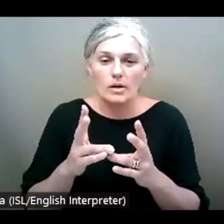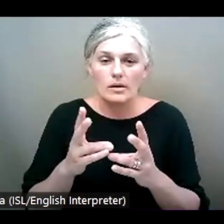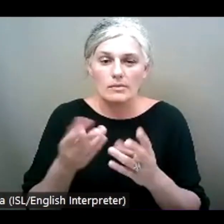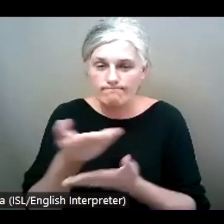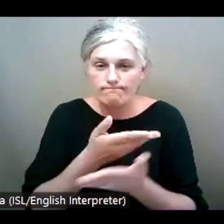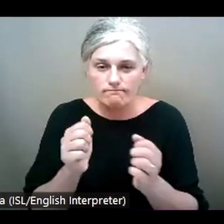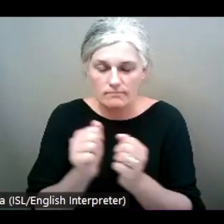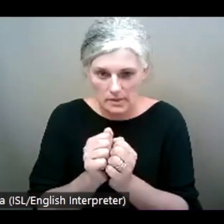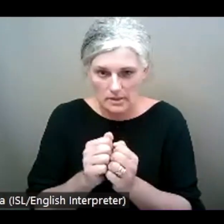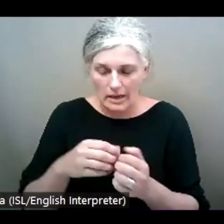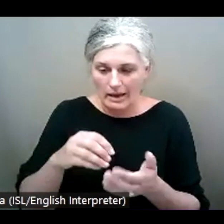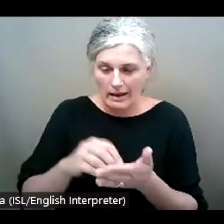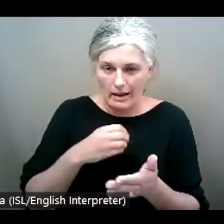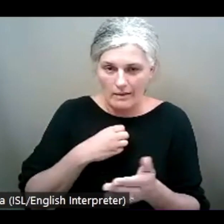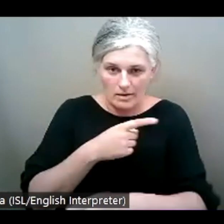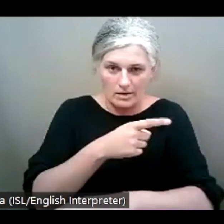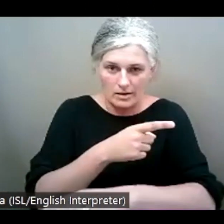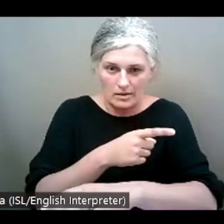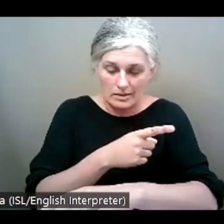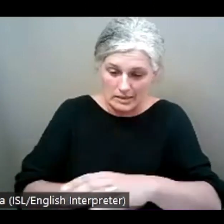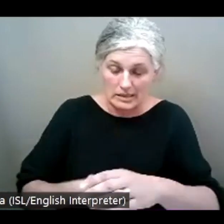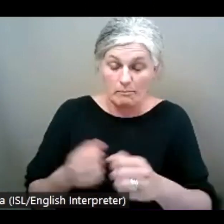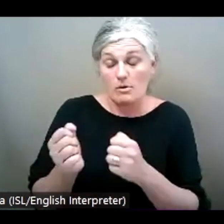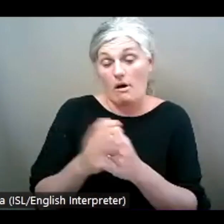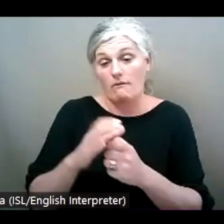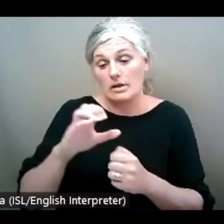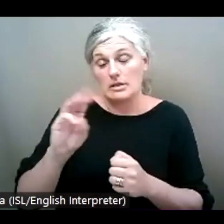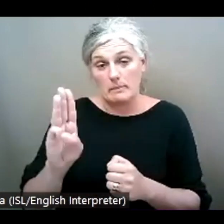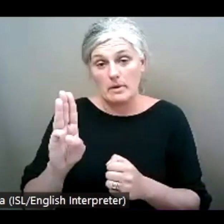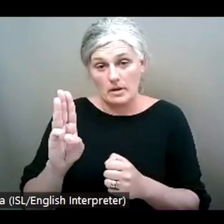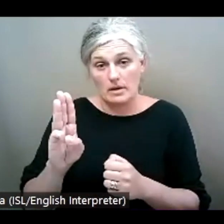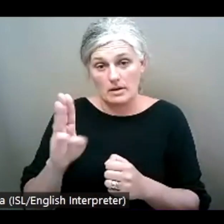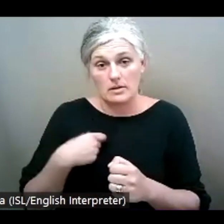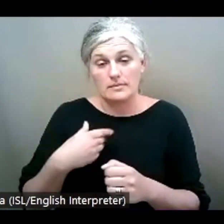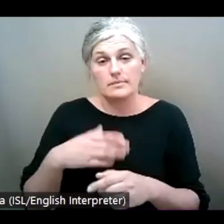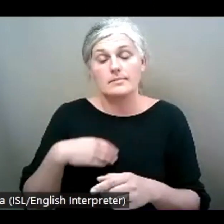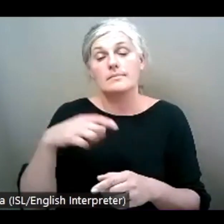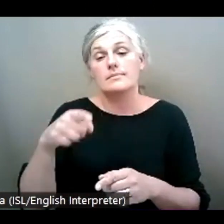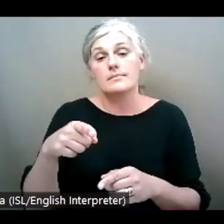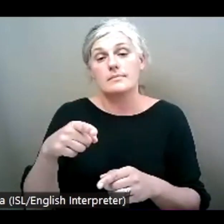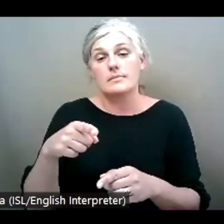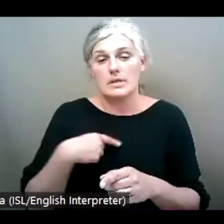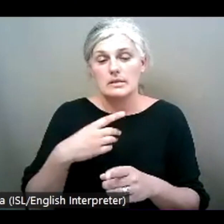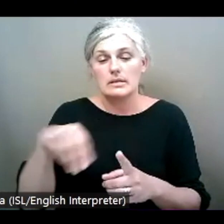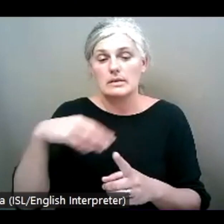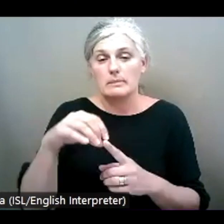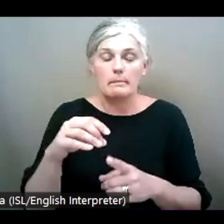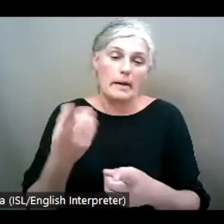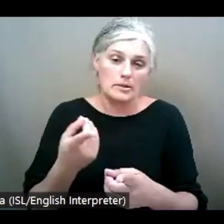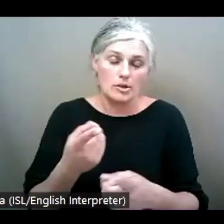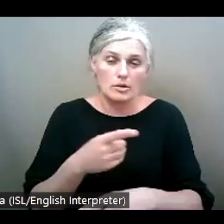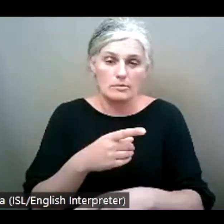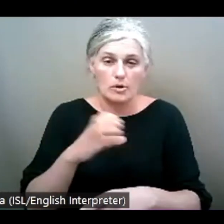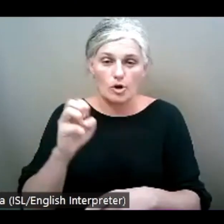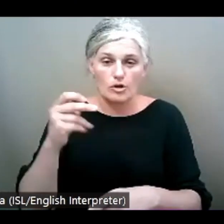the label of cerebral palsy back in the 60s. It was spastic. So because I had that label,